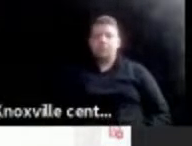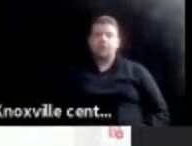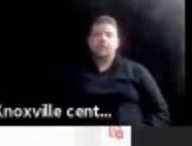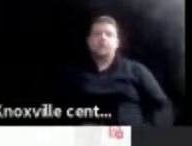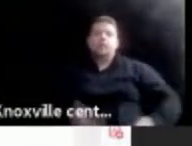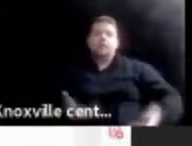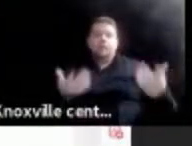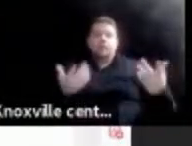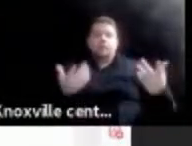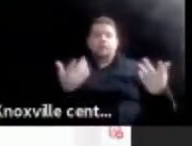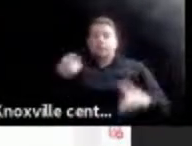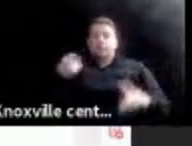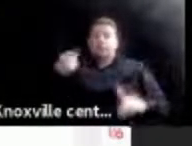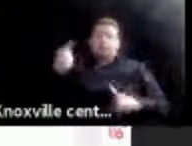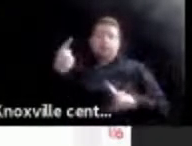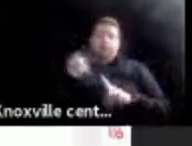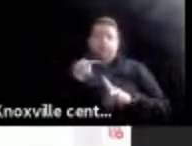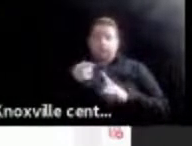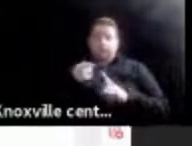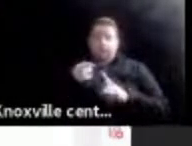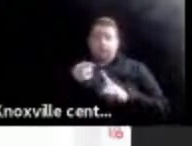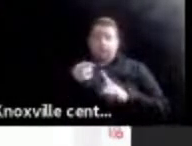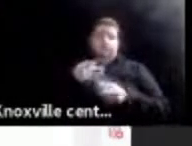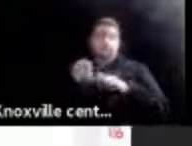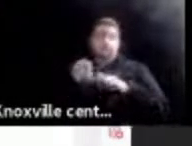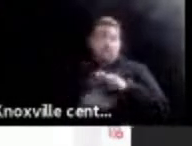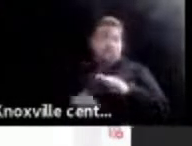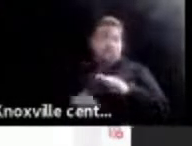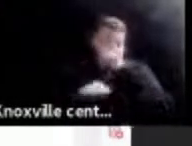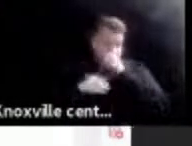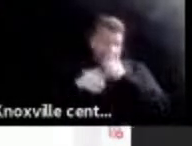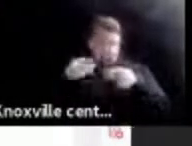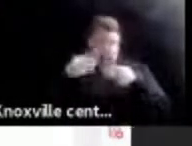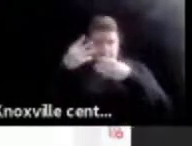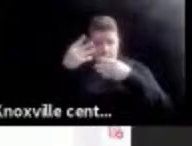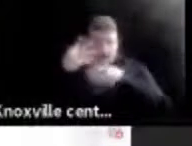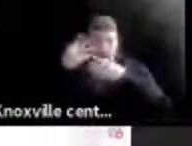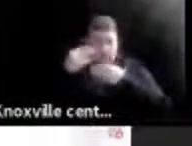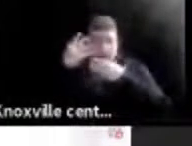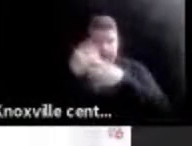So basically, if we go, sorry.